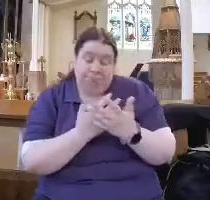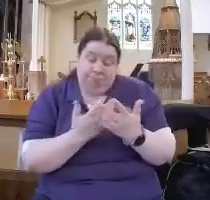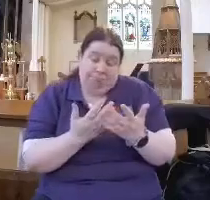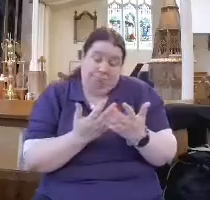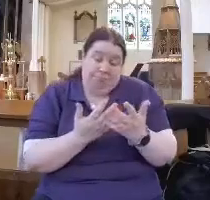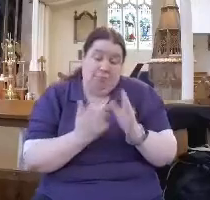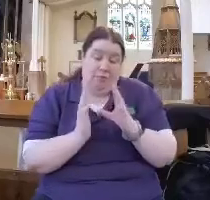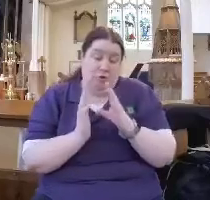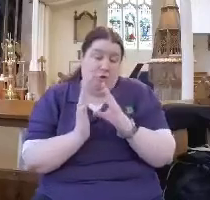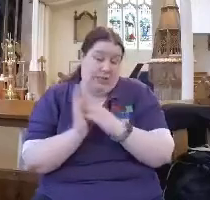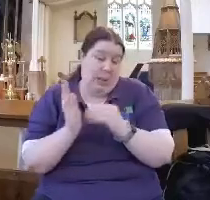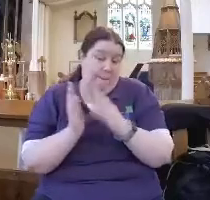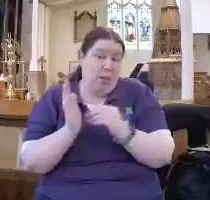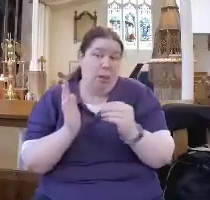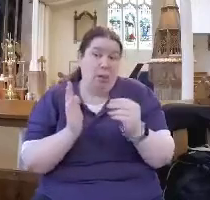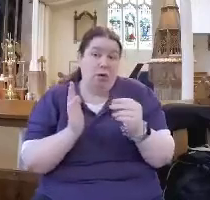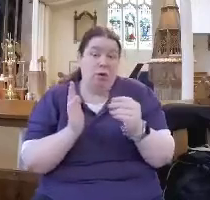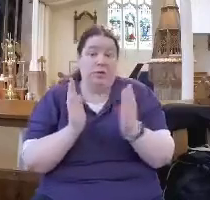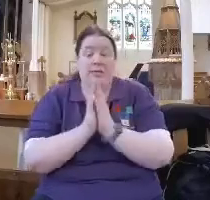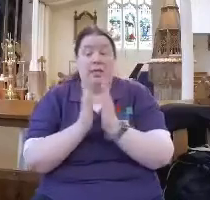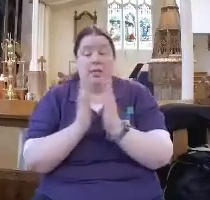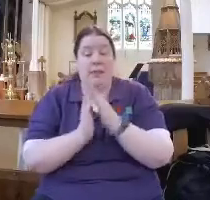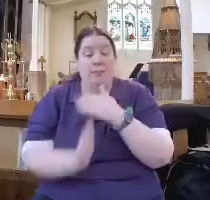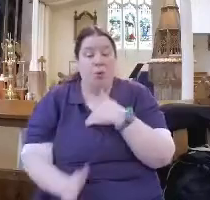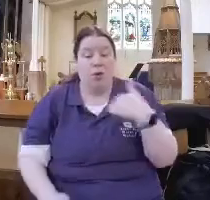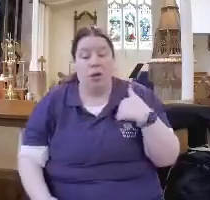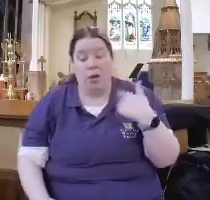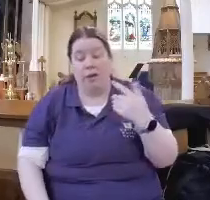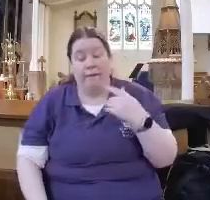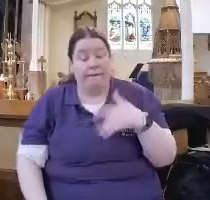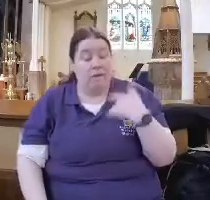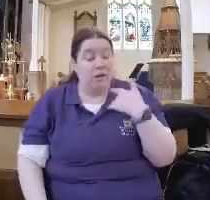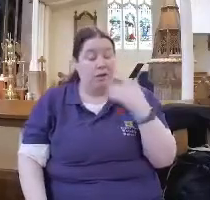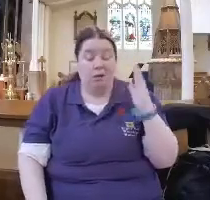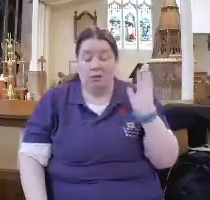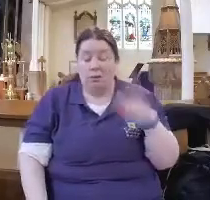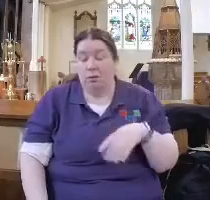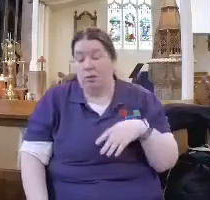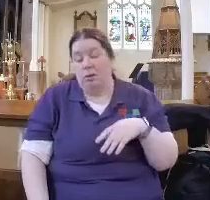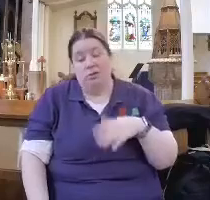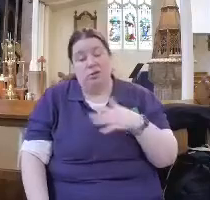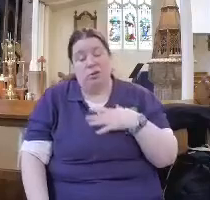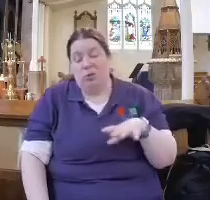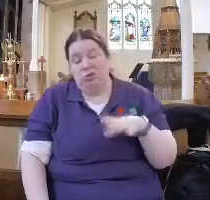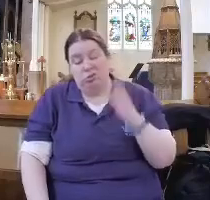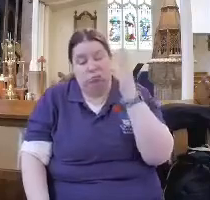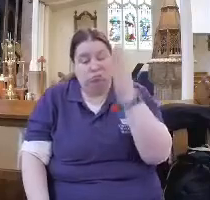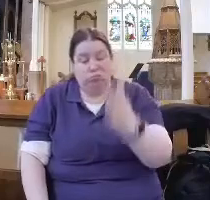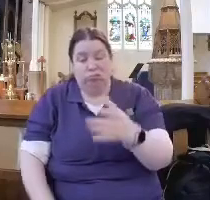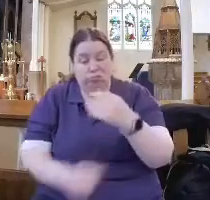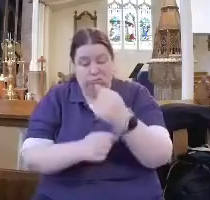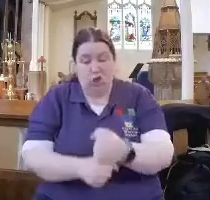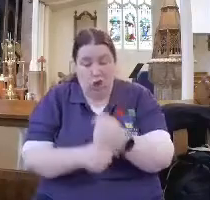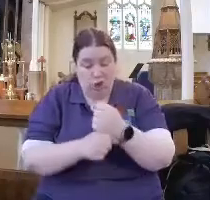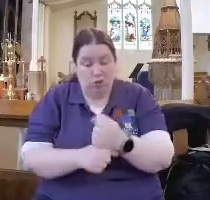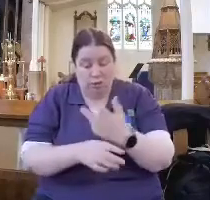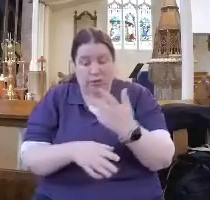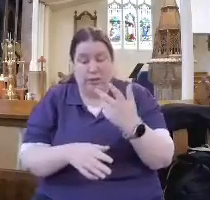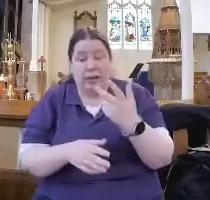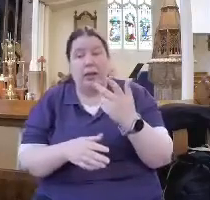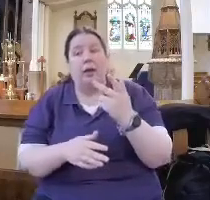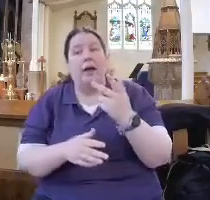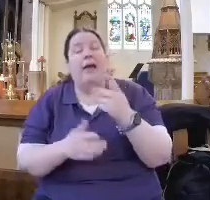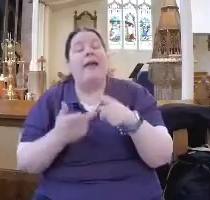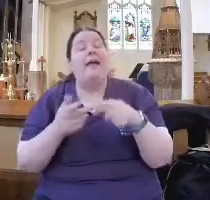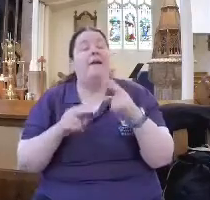example, you find if on a Sunday morning you thought, I don't really want to go to church, you stand far more chance of connecting with God if you